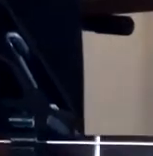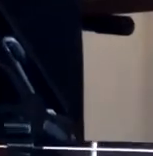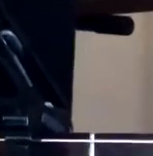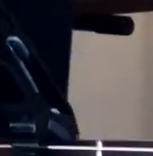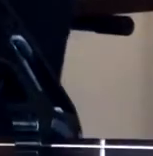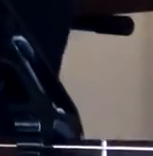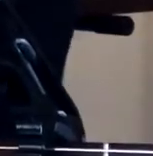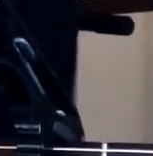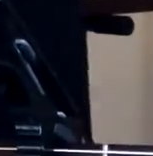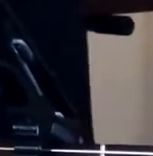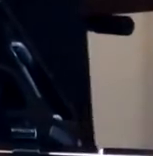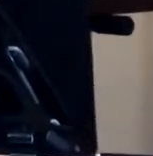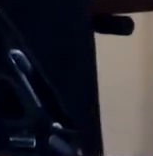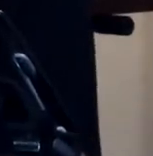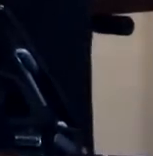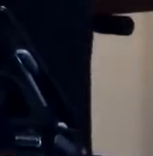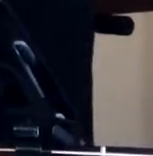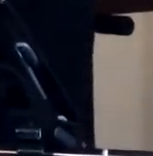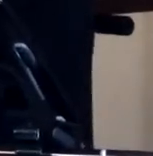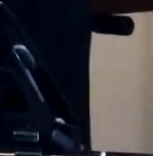illuminate your words.